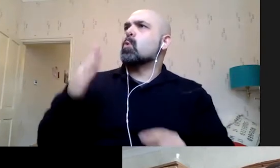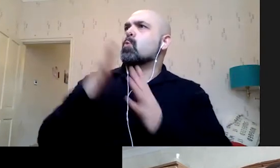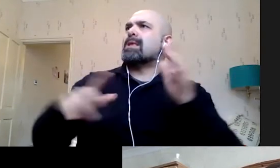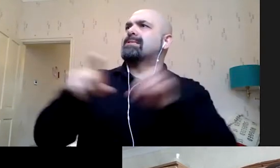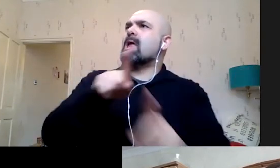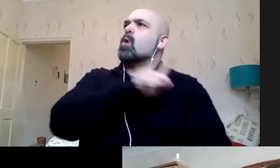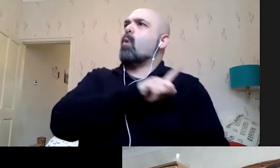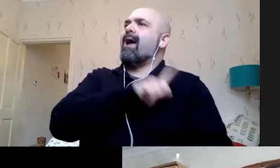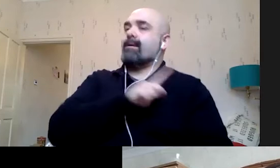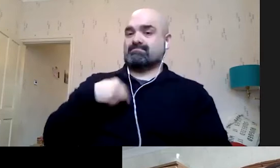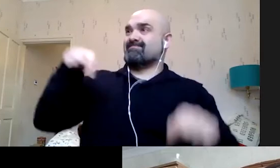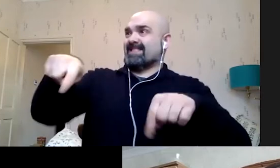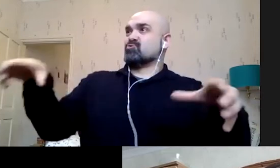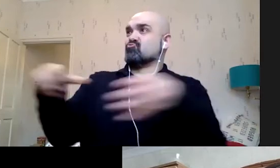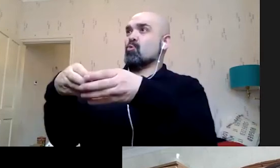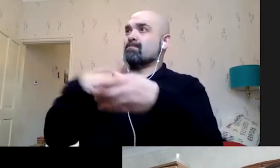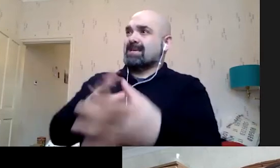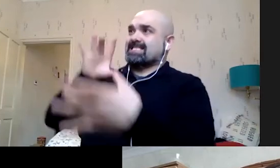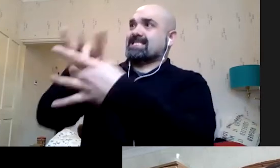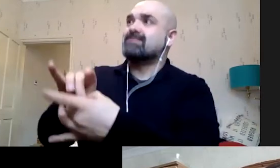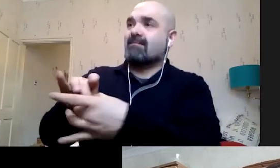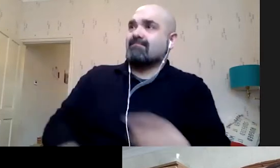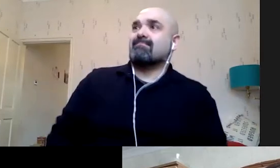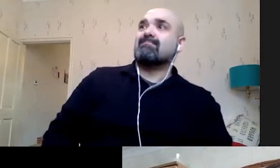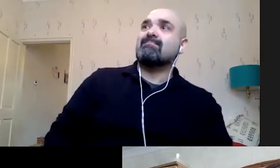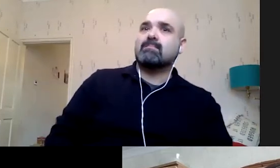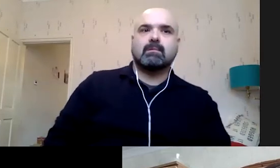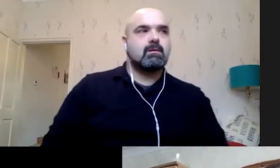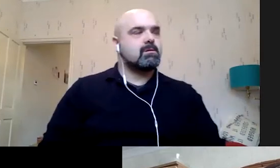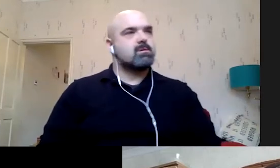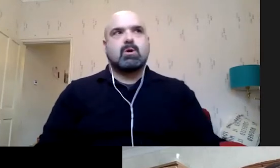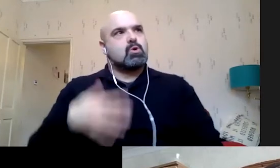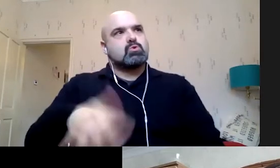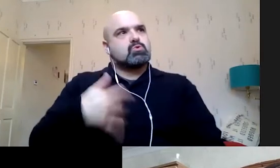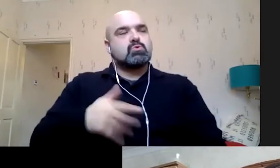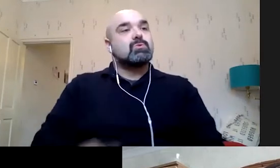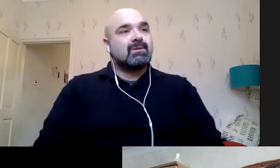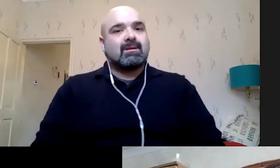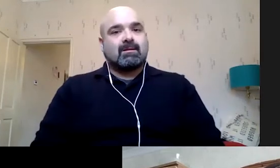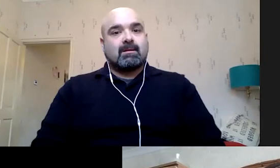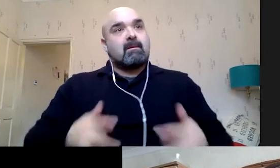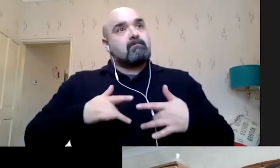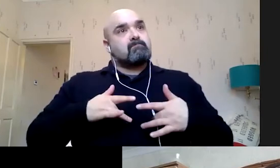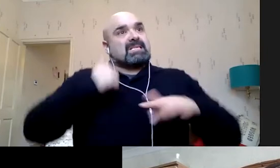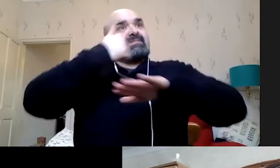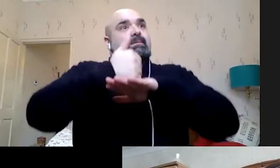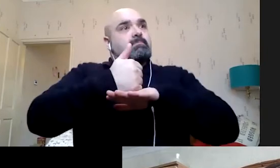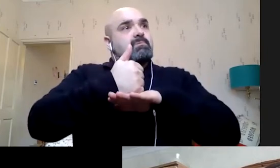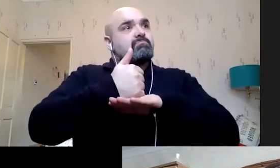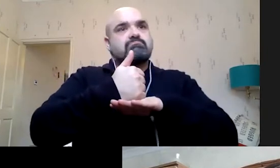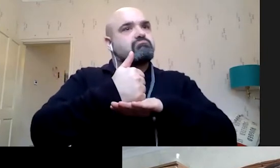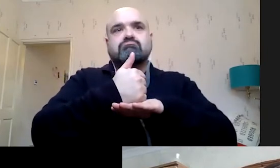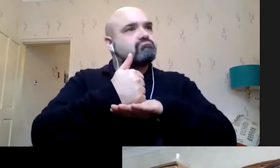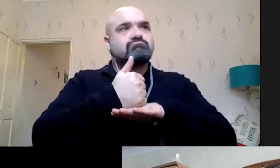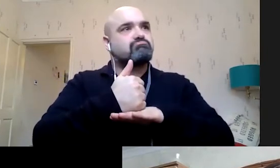how much needs to change, but also how easy that change is, because it didn't take long for me to set that up. I emailed a few teachers, got